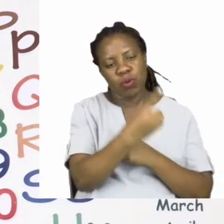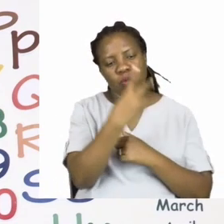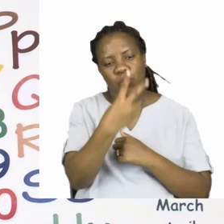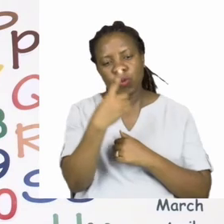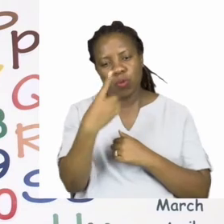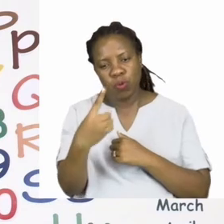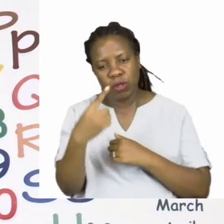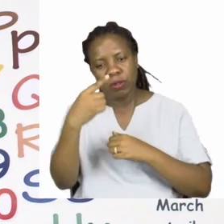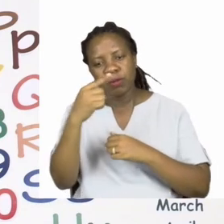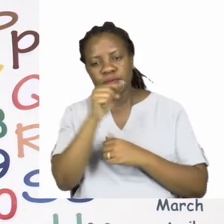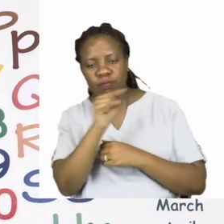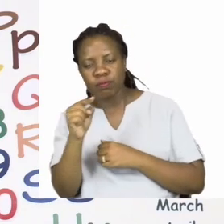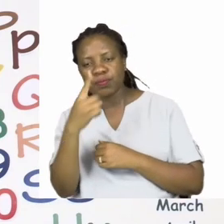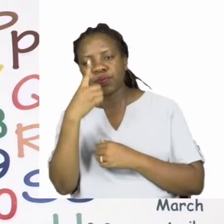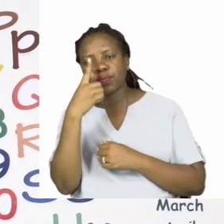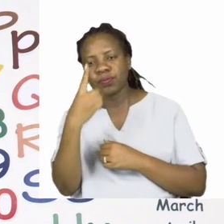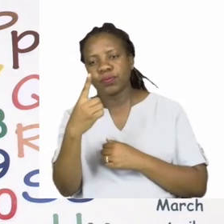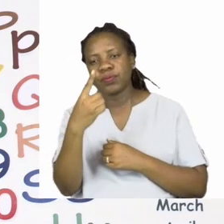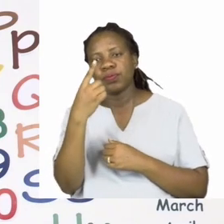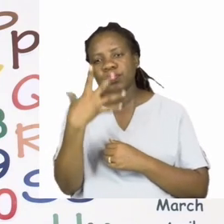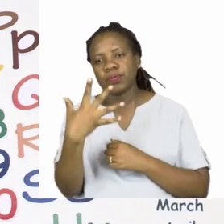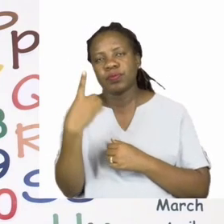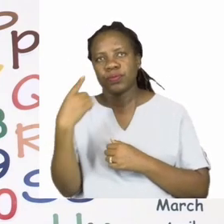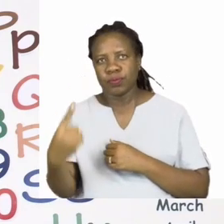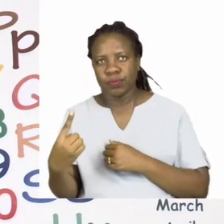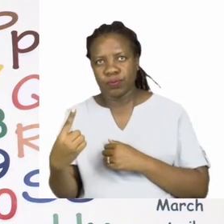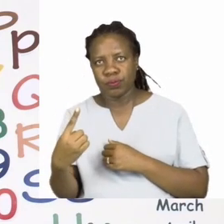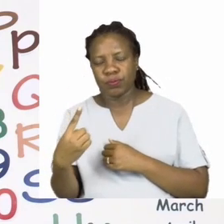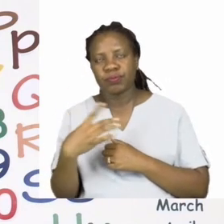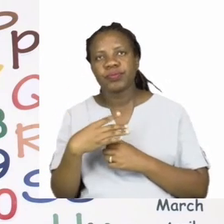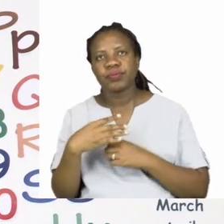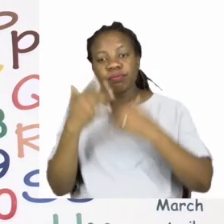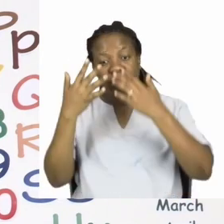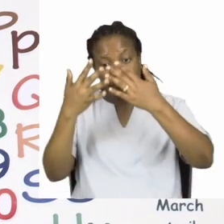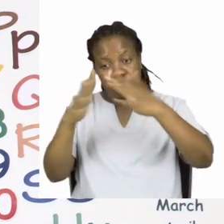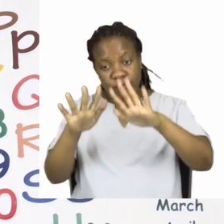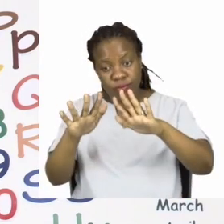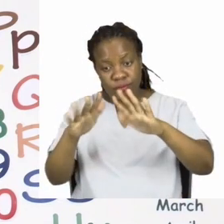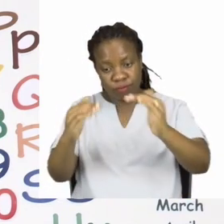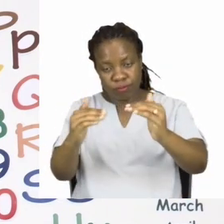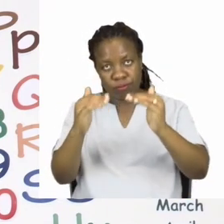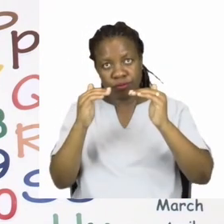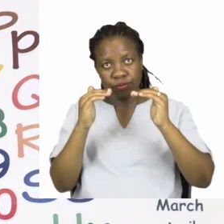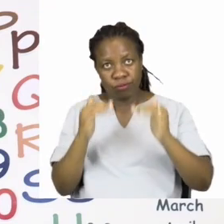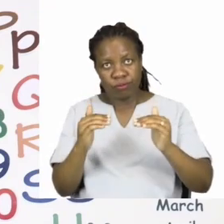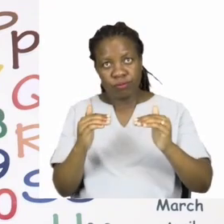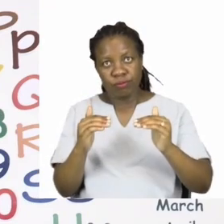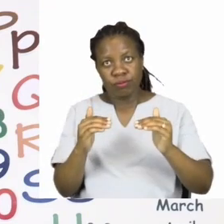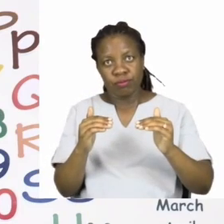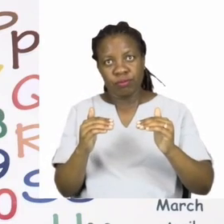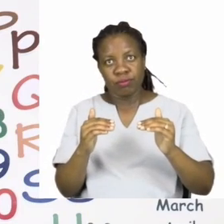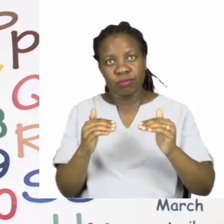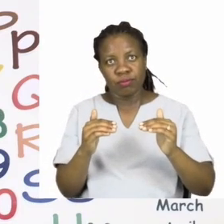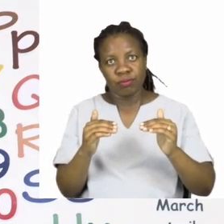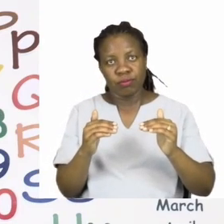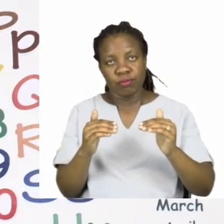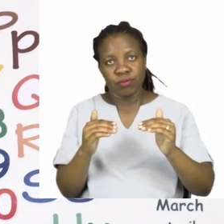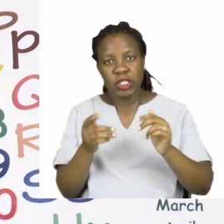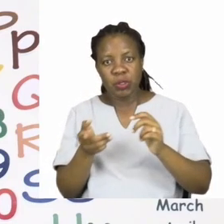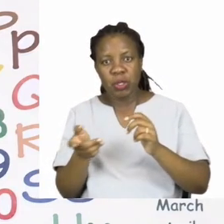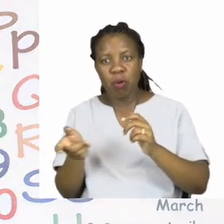151. When you're done with that task, we can move on to the next one. This one is about rounding